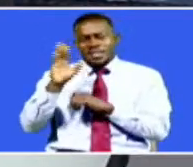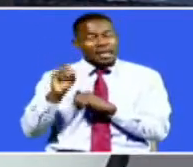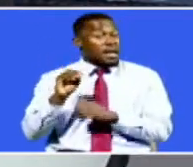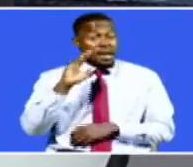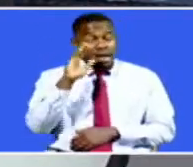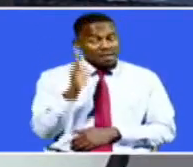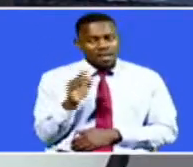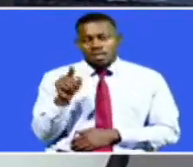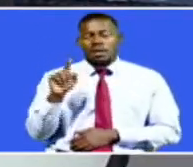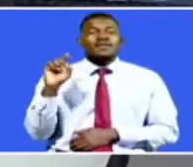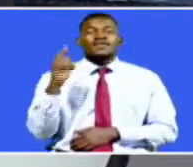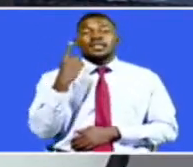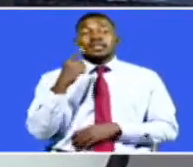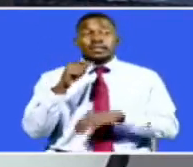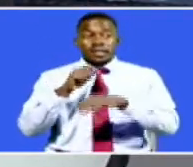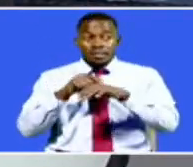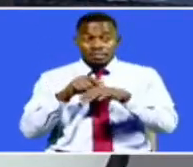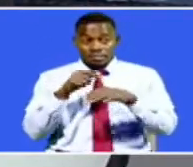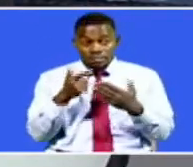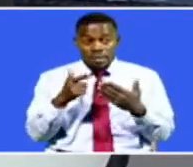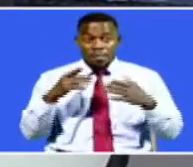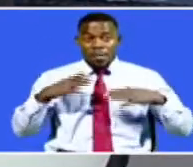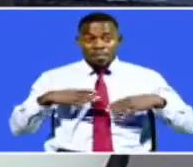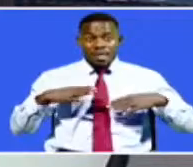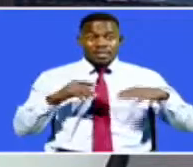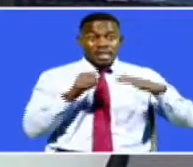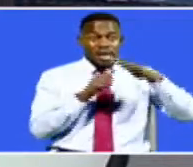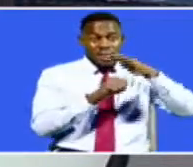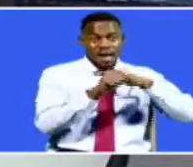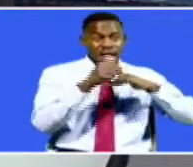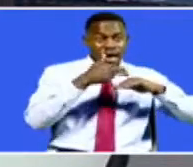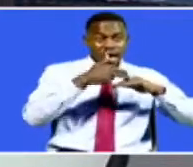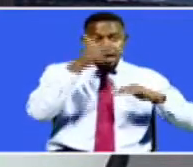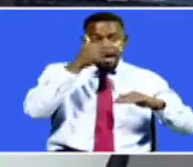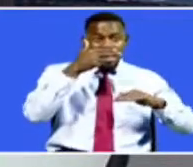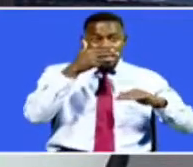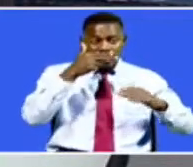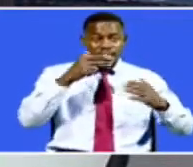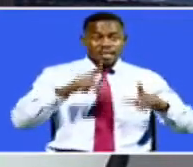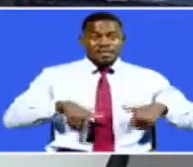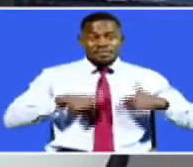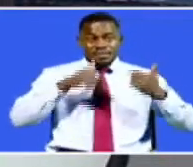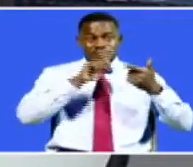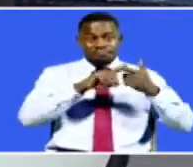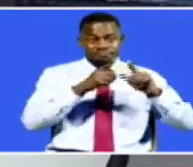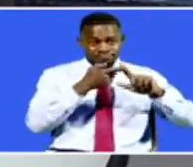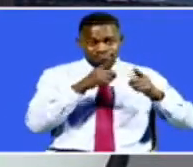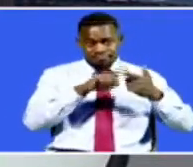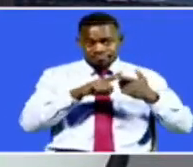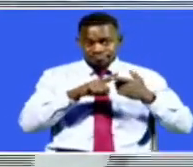burden borrowers who are under the weight of the high cost of living and a heavy taxation regime.